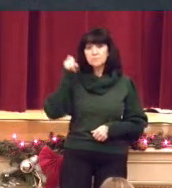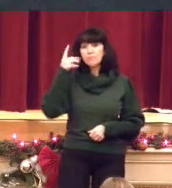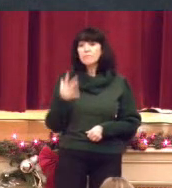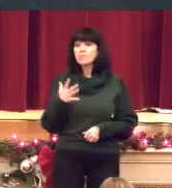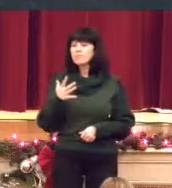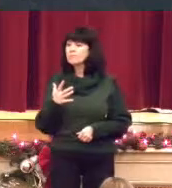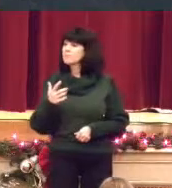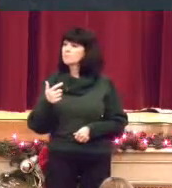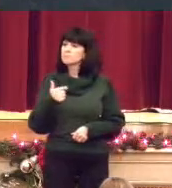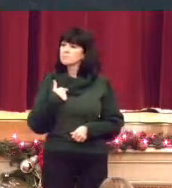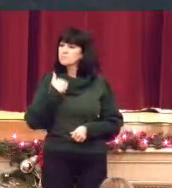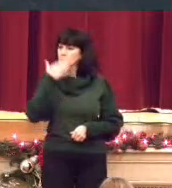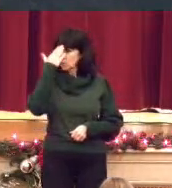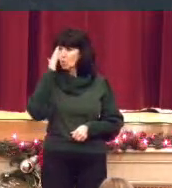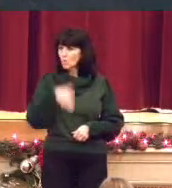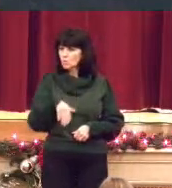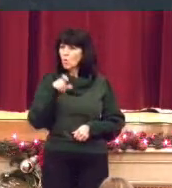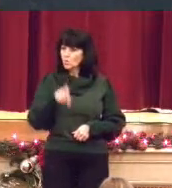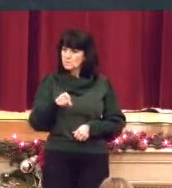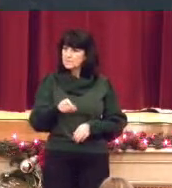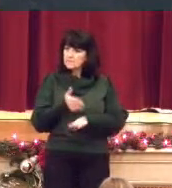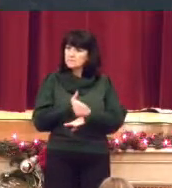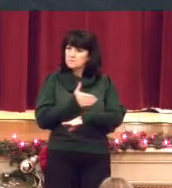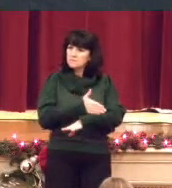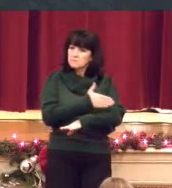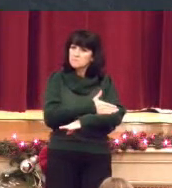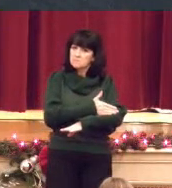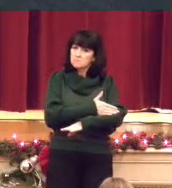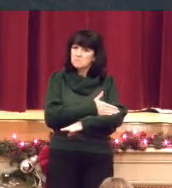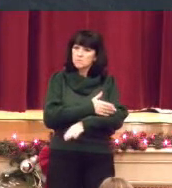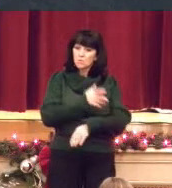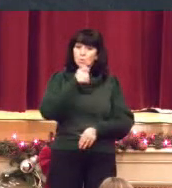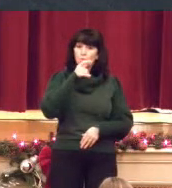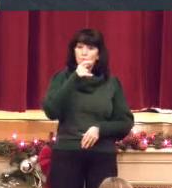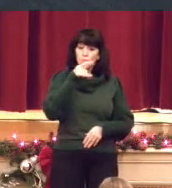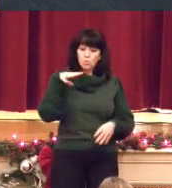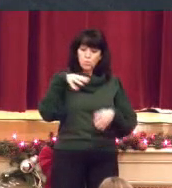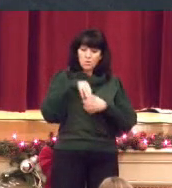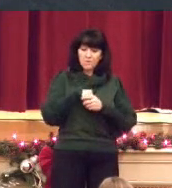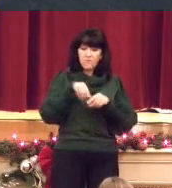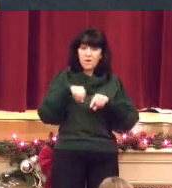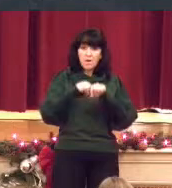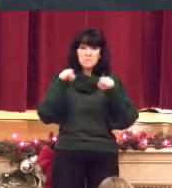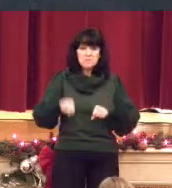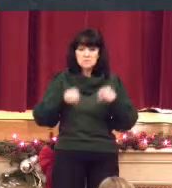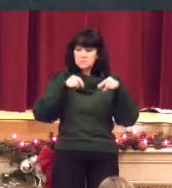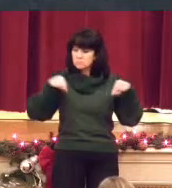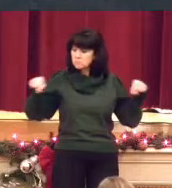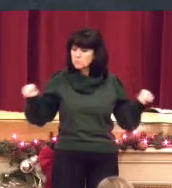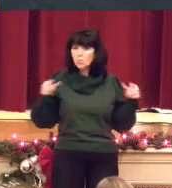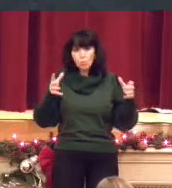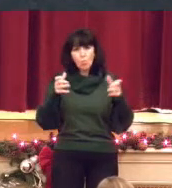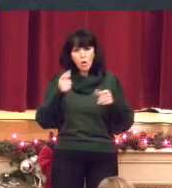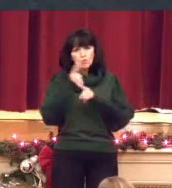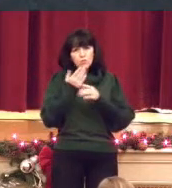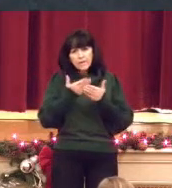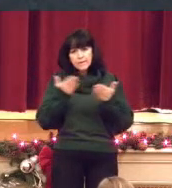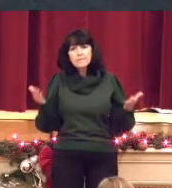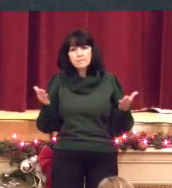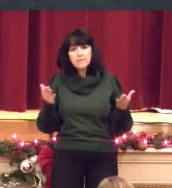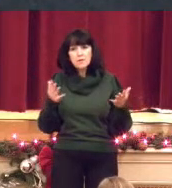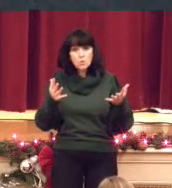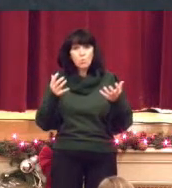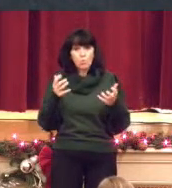job. And I see great intentions with everybody. Everybody wants the right thing. I think there are certain